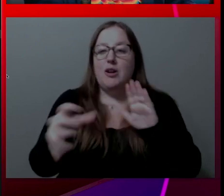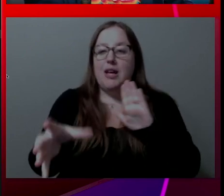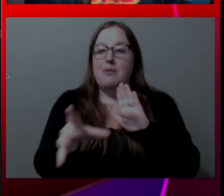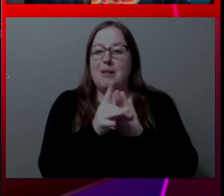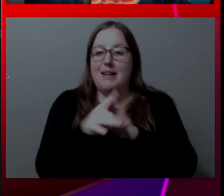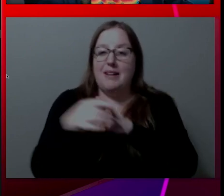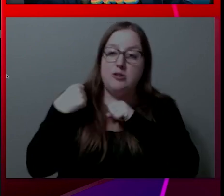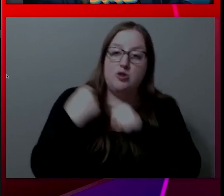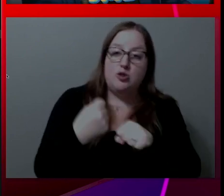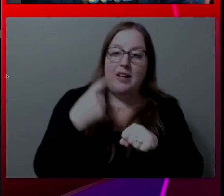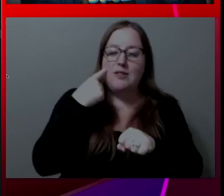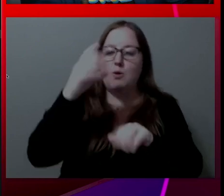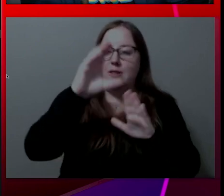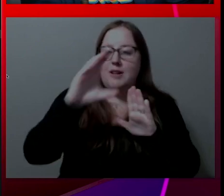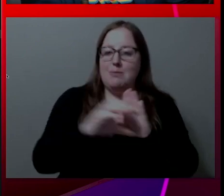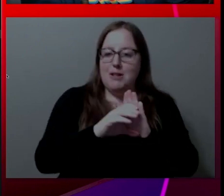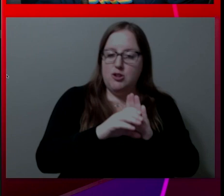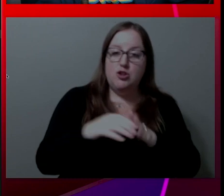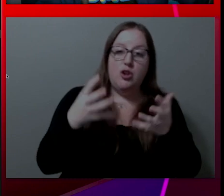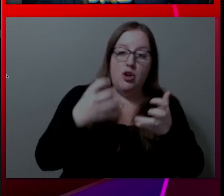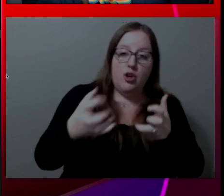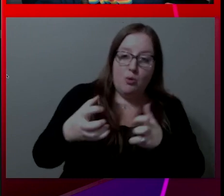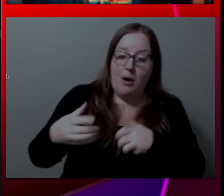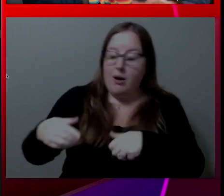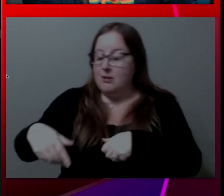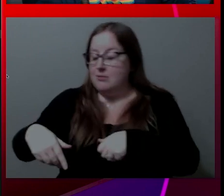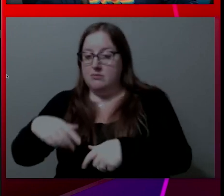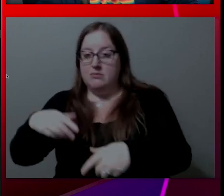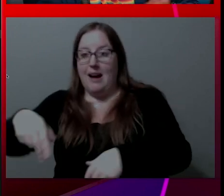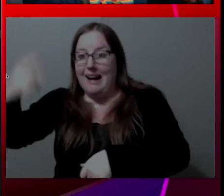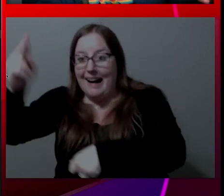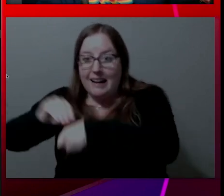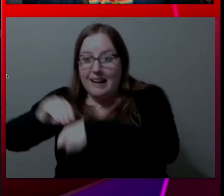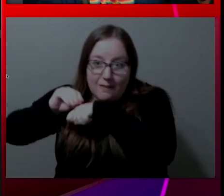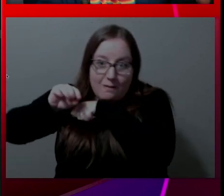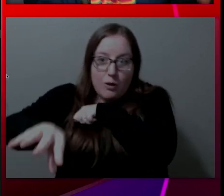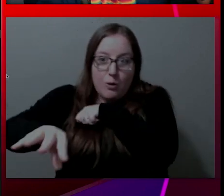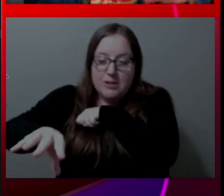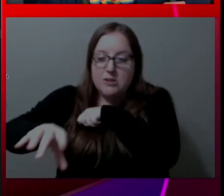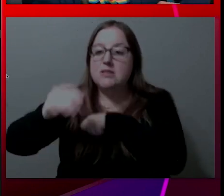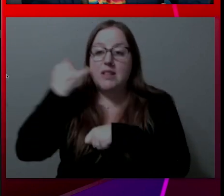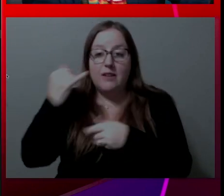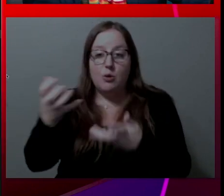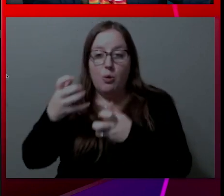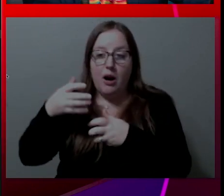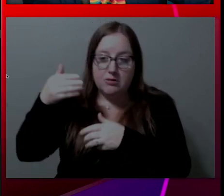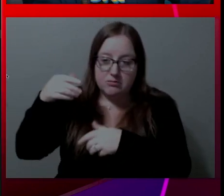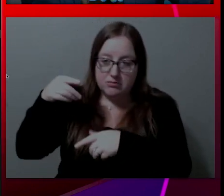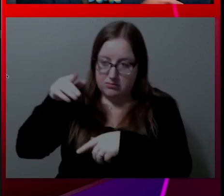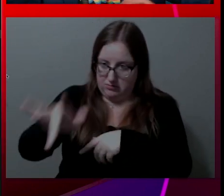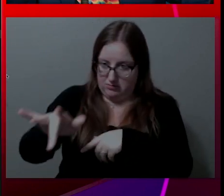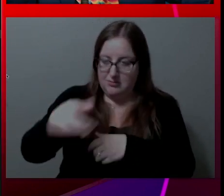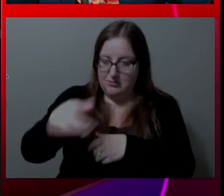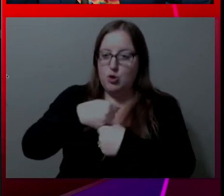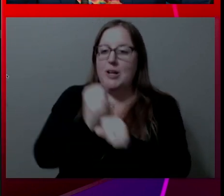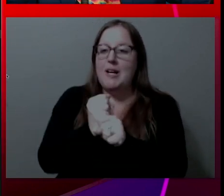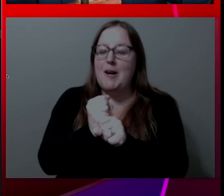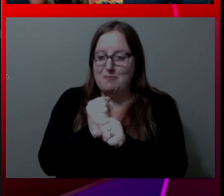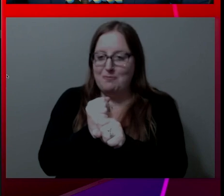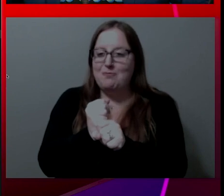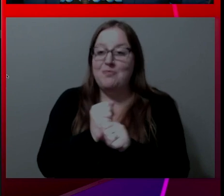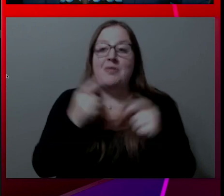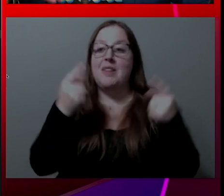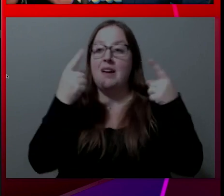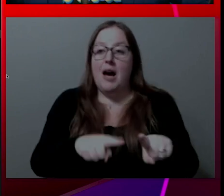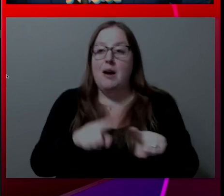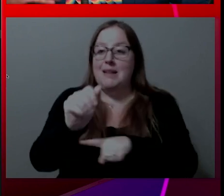your image. So do you want a very high influence of the input image? Yeah, and if you want that, we can go ahead and click create. And then what happens is the